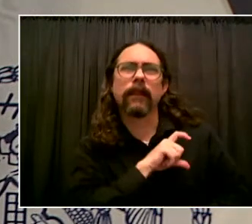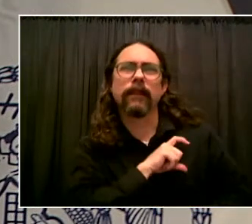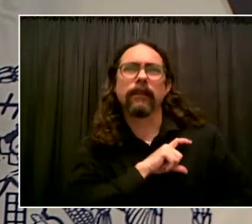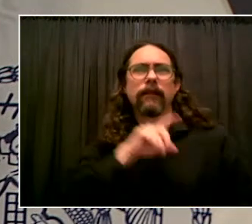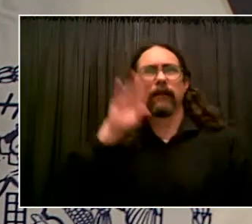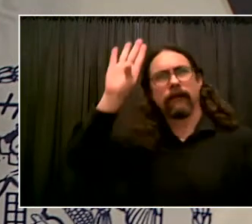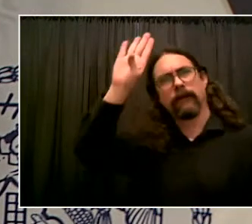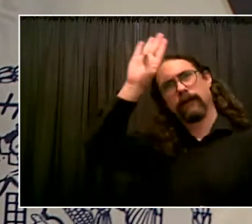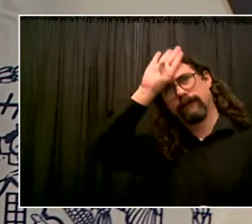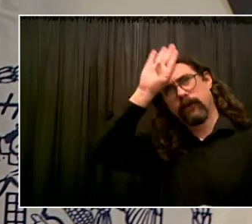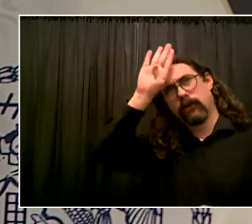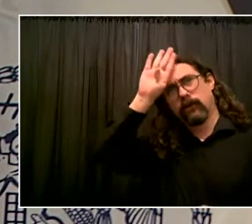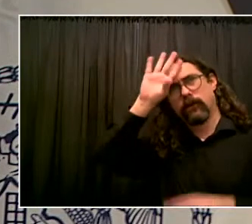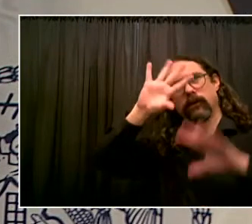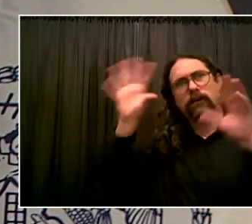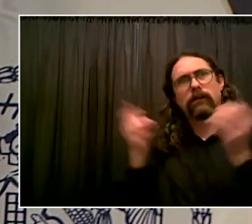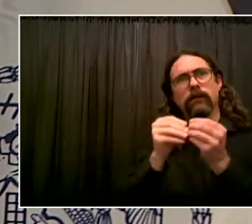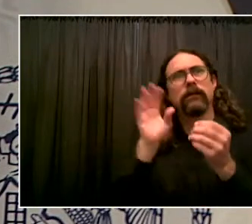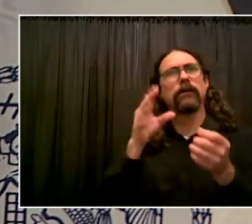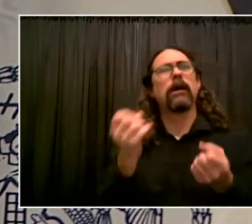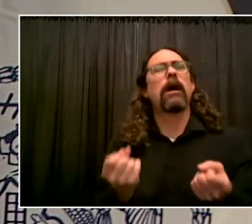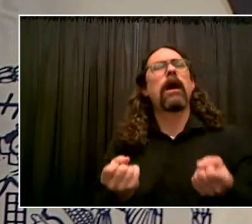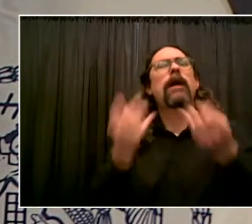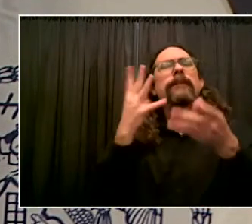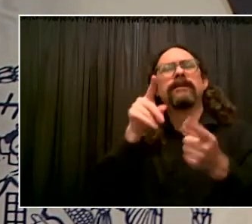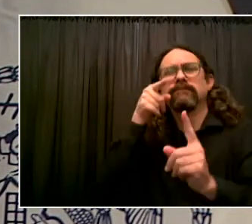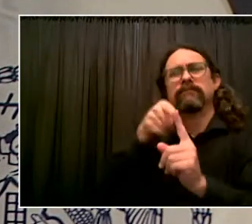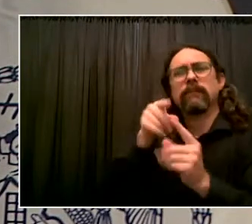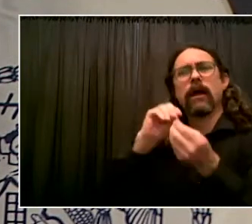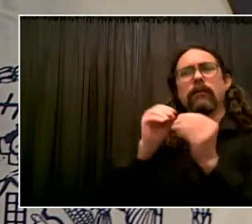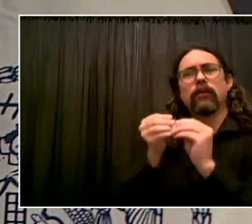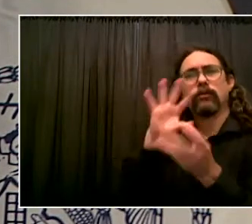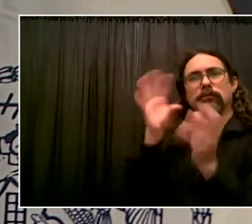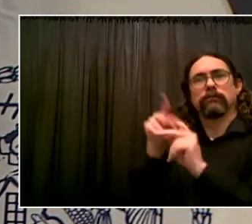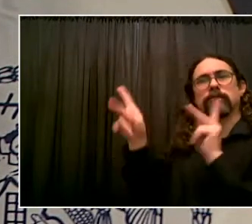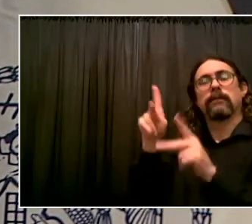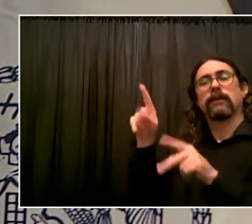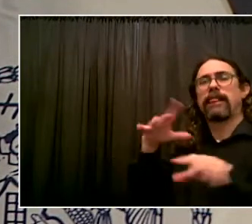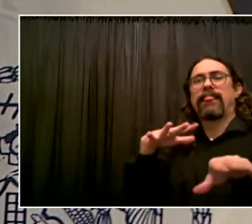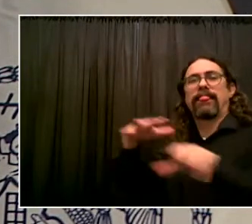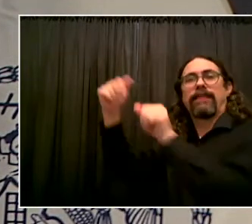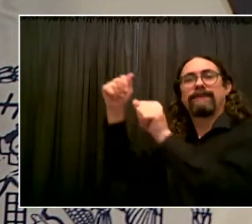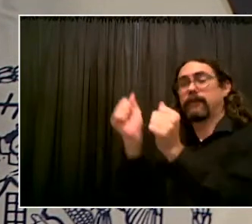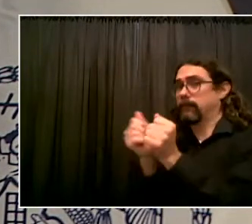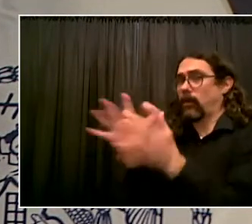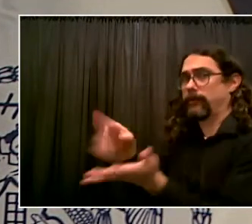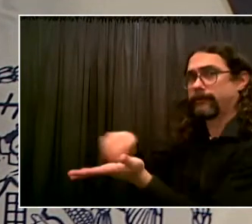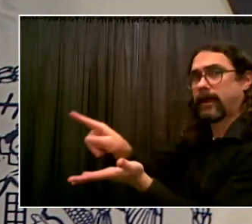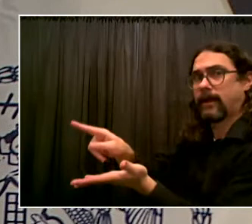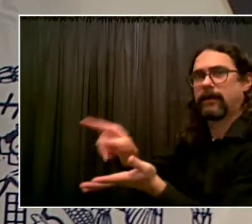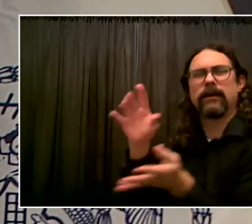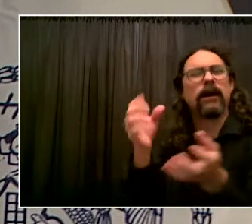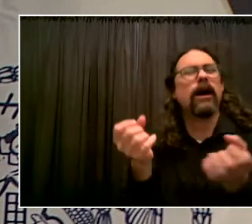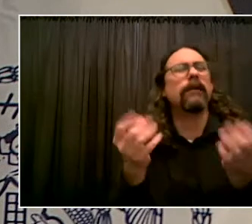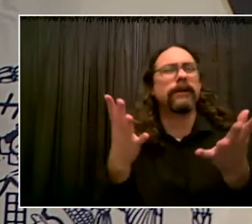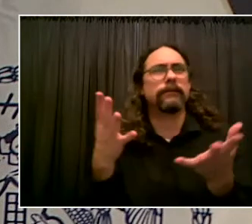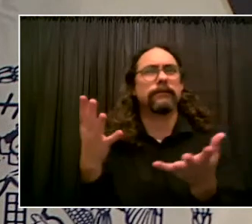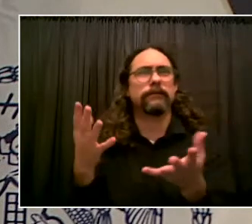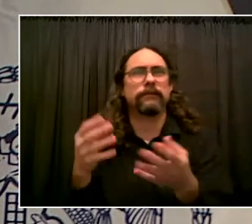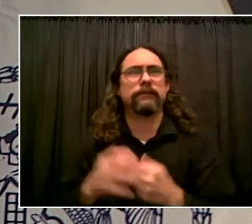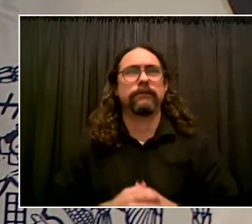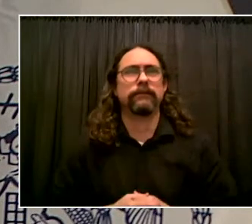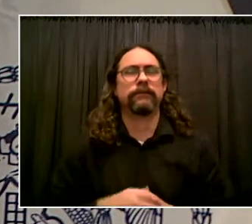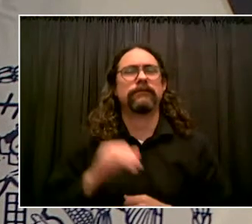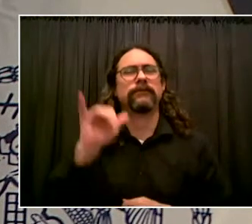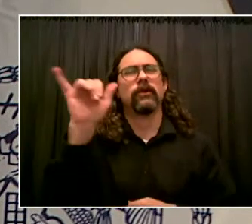exemptions? And secondly, are you alleging that the fire department, that the union representing firefighters is engaging